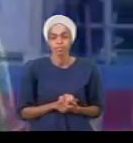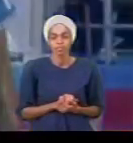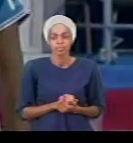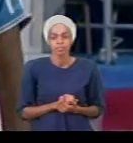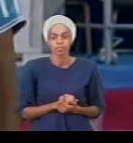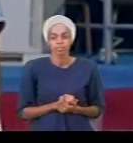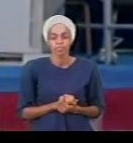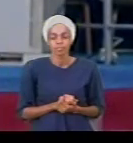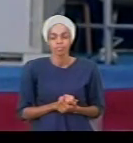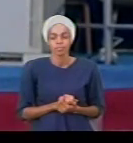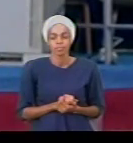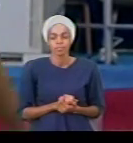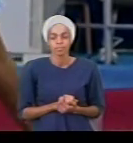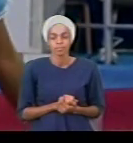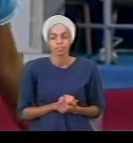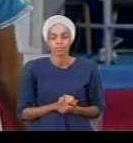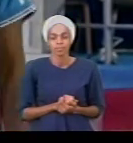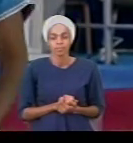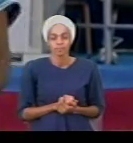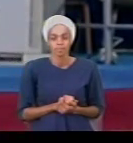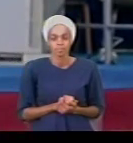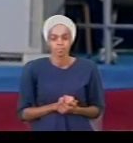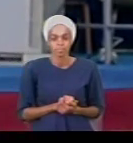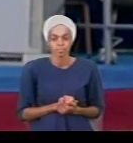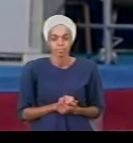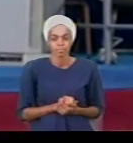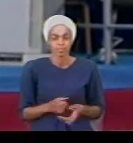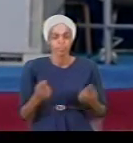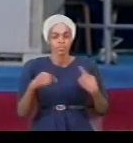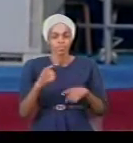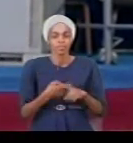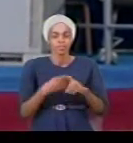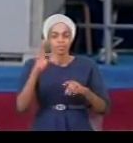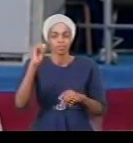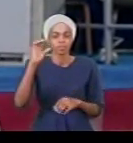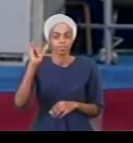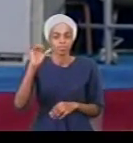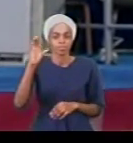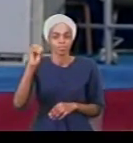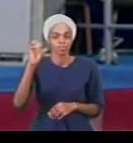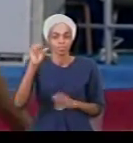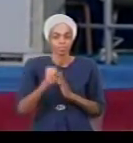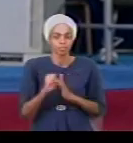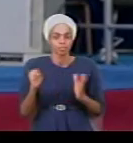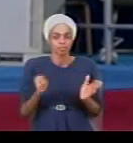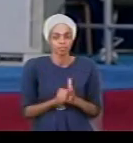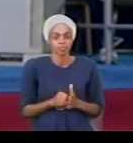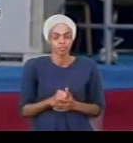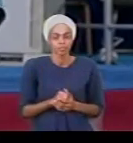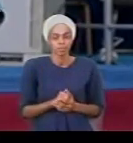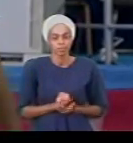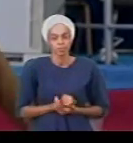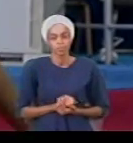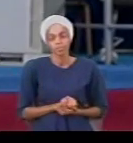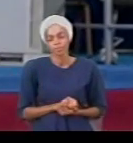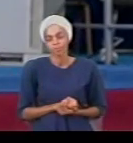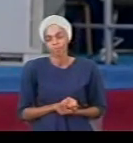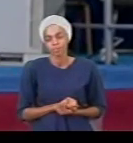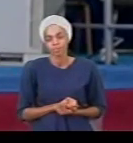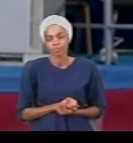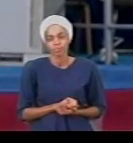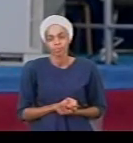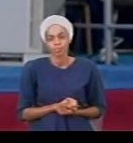Nigeria I I attend Deeper Life since I was born but oh yes all Pastor pastors